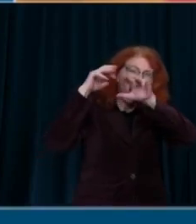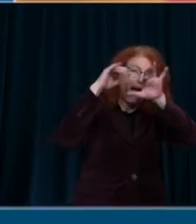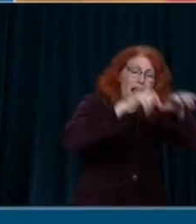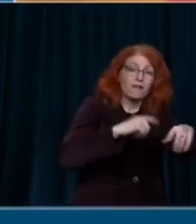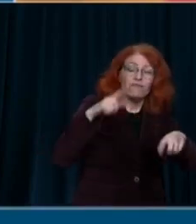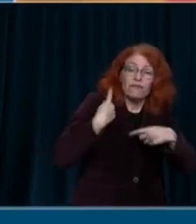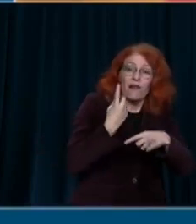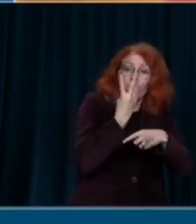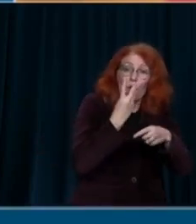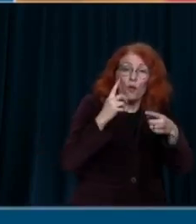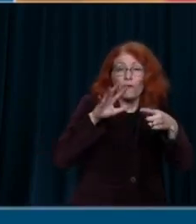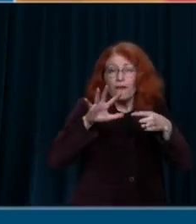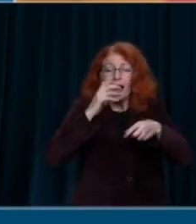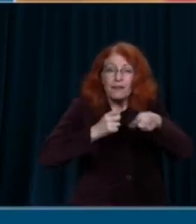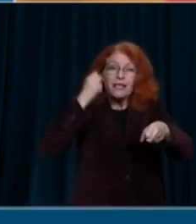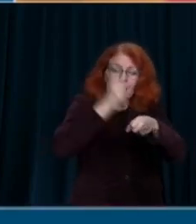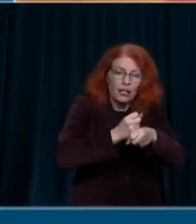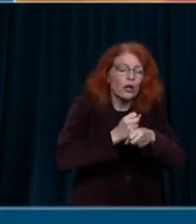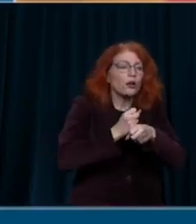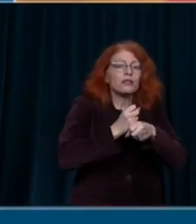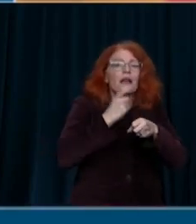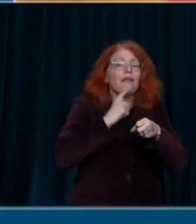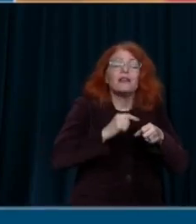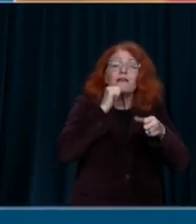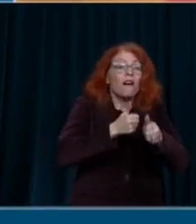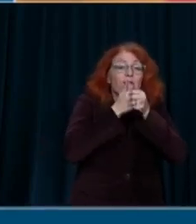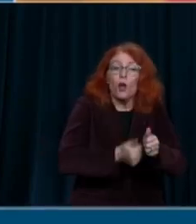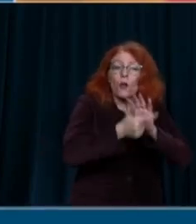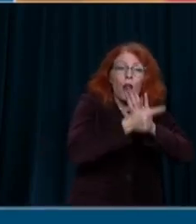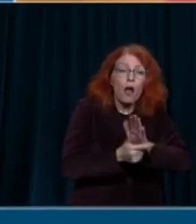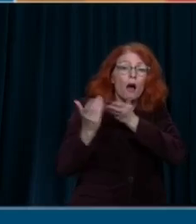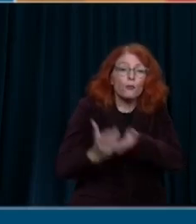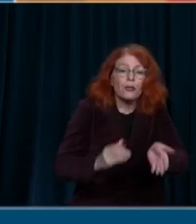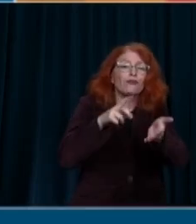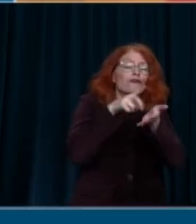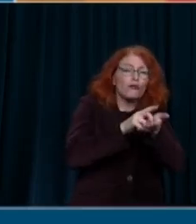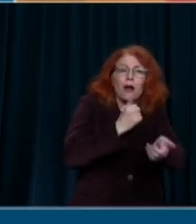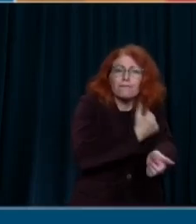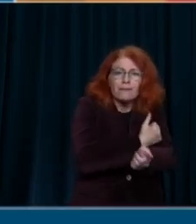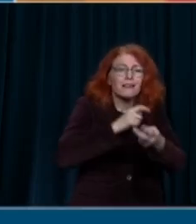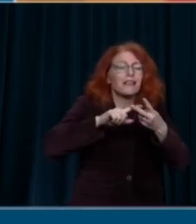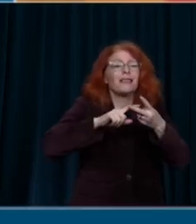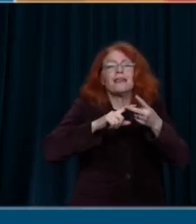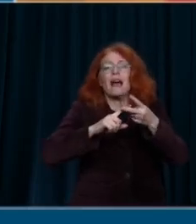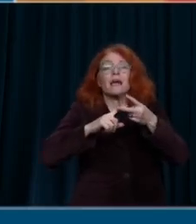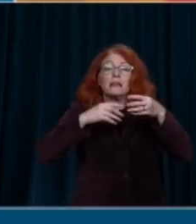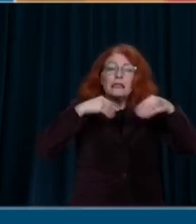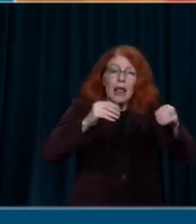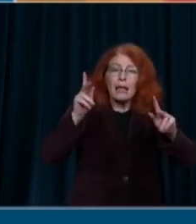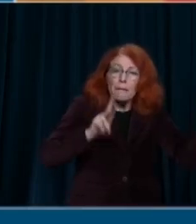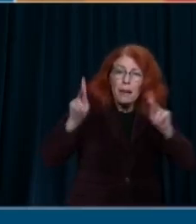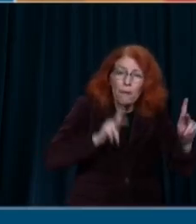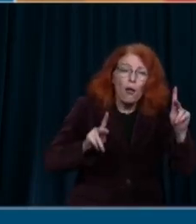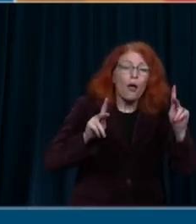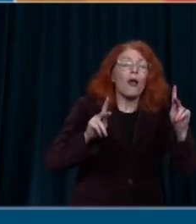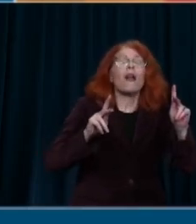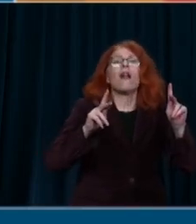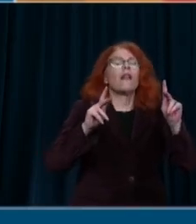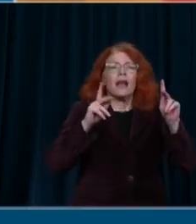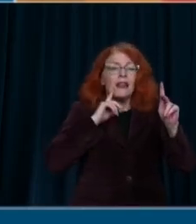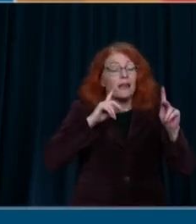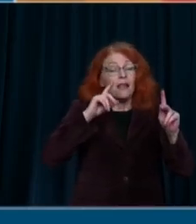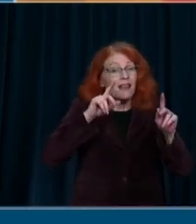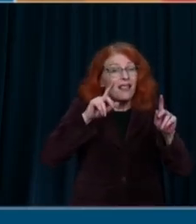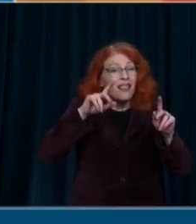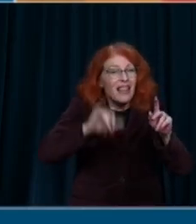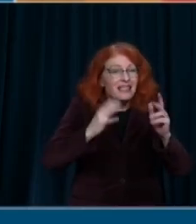years, and ultimately that is lawlessness, is bringing drugs, trafficking, and so many other things, and making it, I think, an embarrassment that